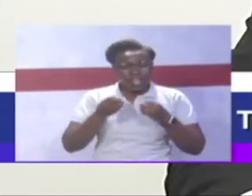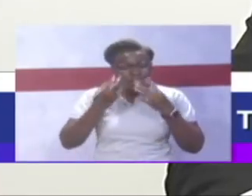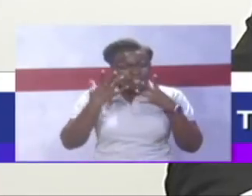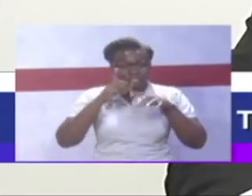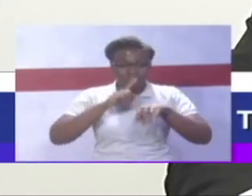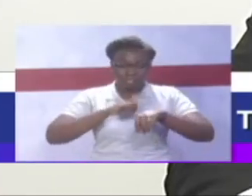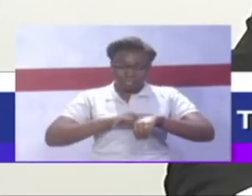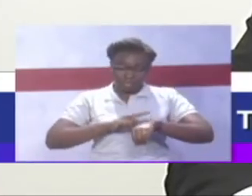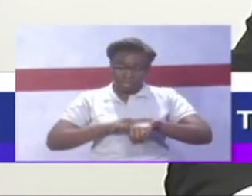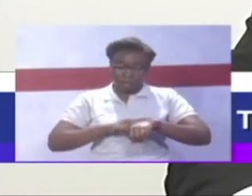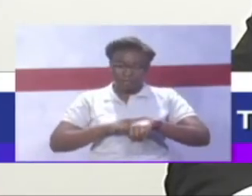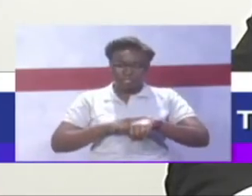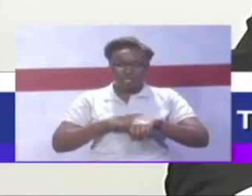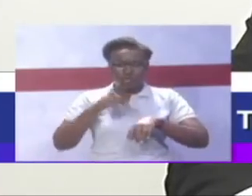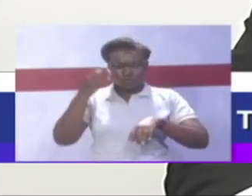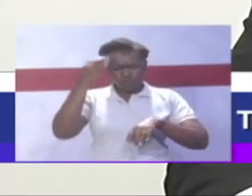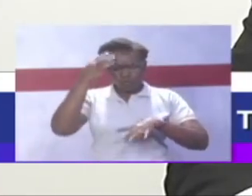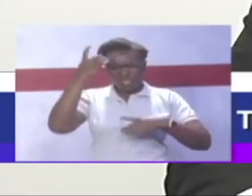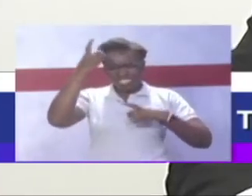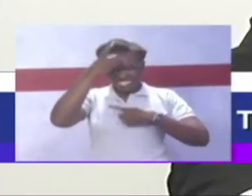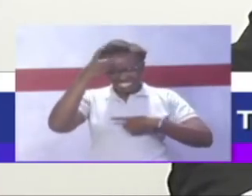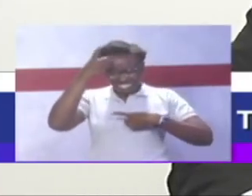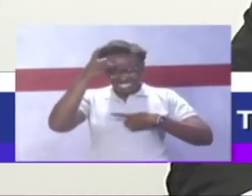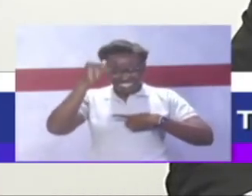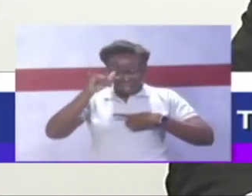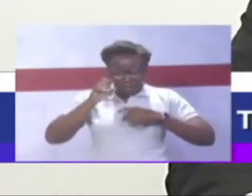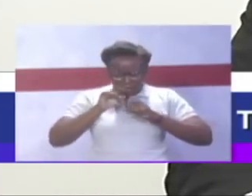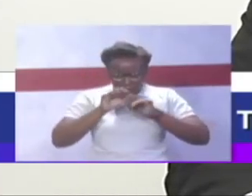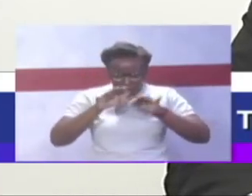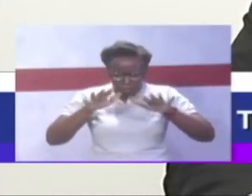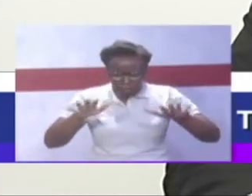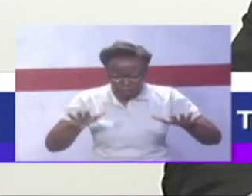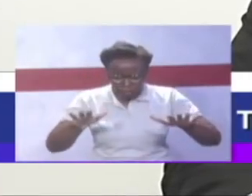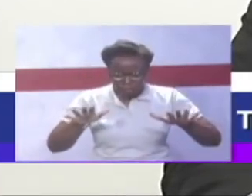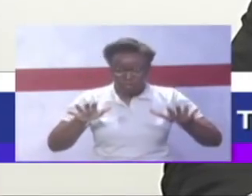more transmissible, you tend to find that it causes a lot of